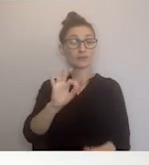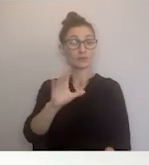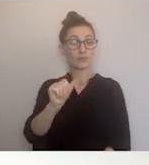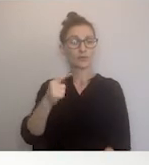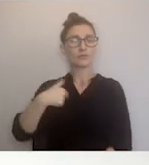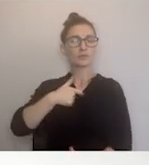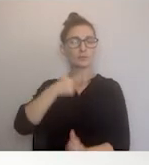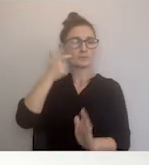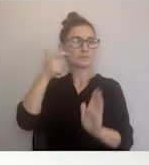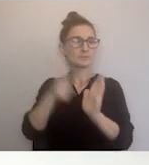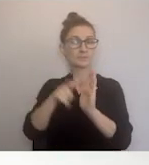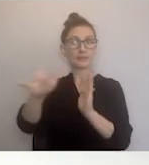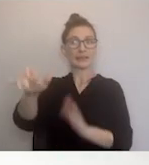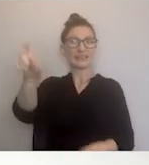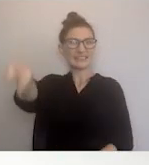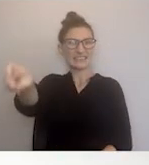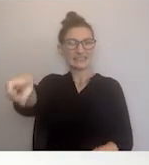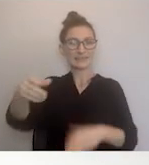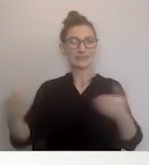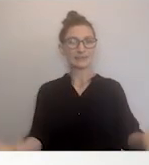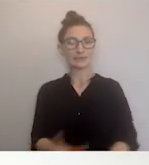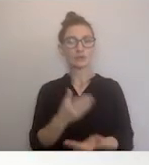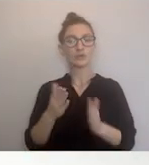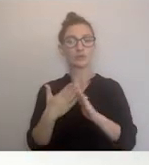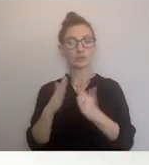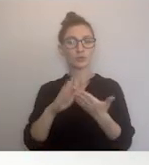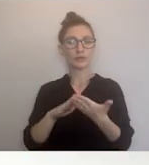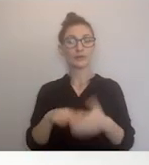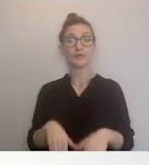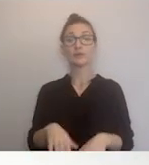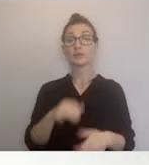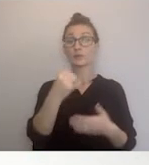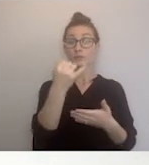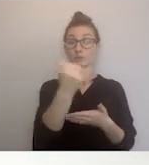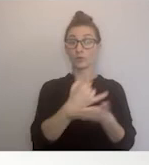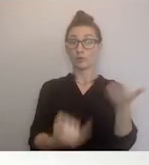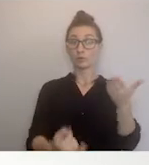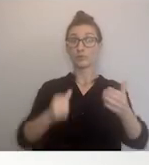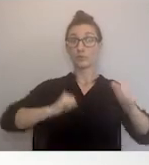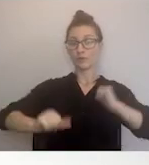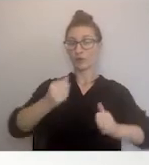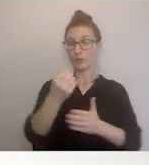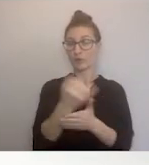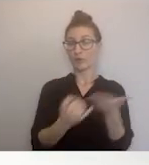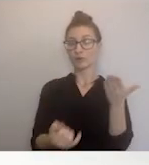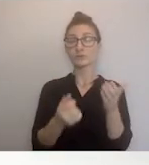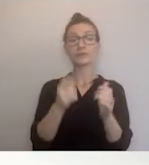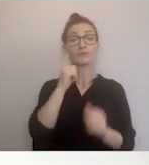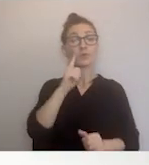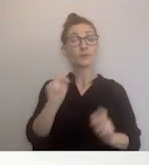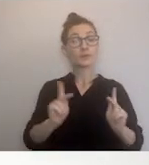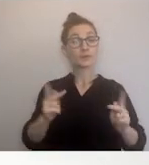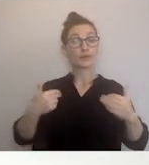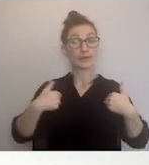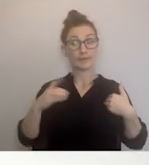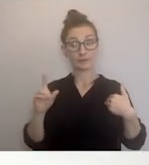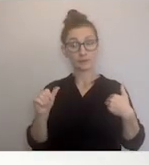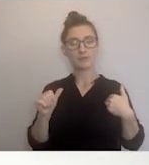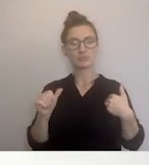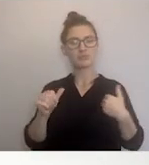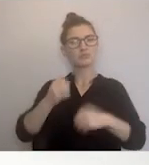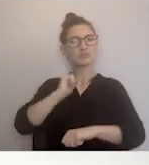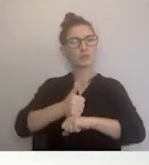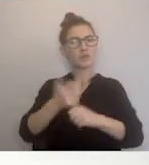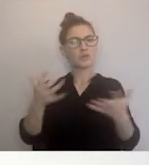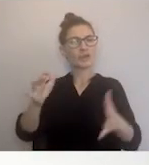Central Florida, we recognized a critical need in our community. While performing arts programs for individuals with physical and